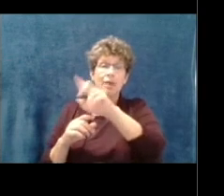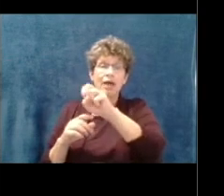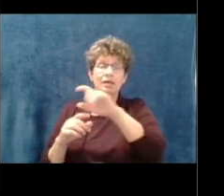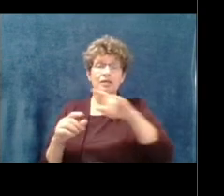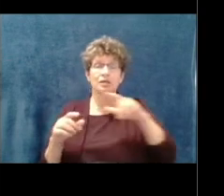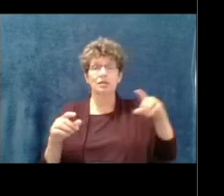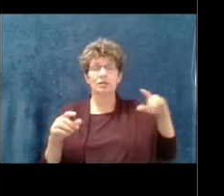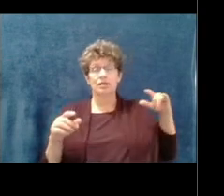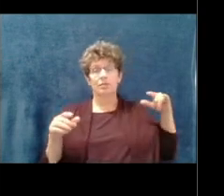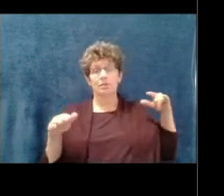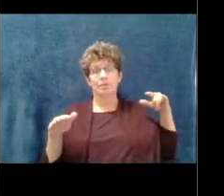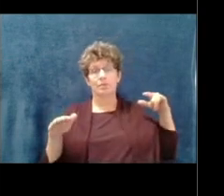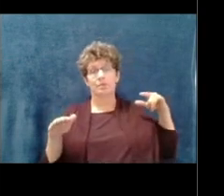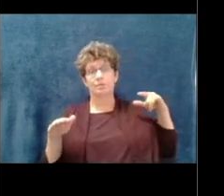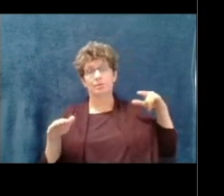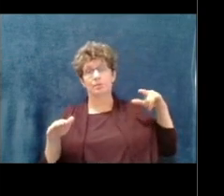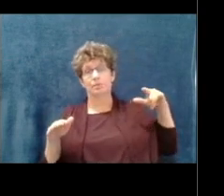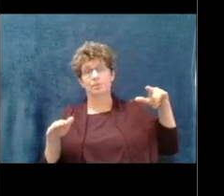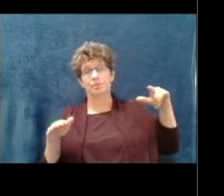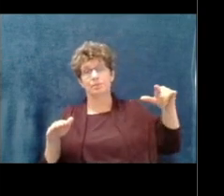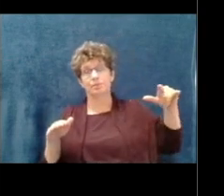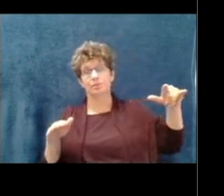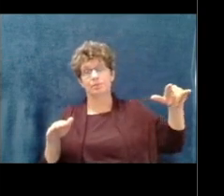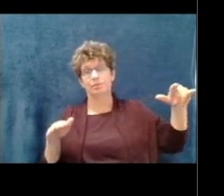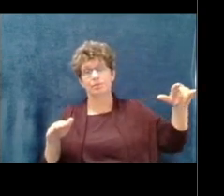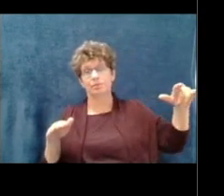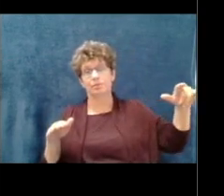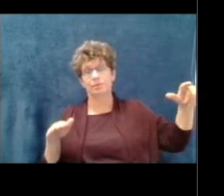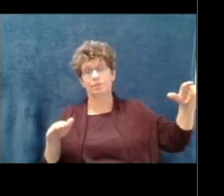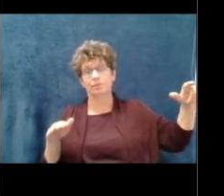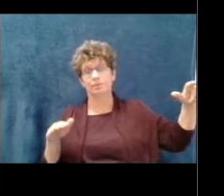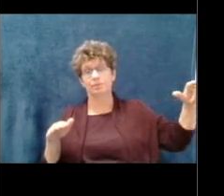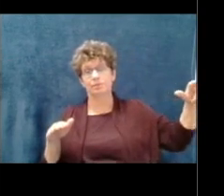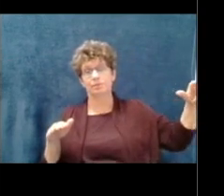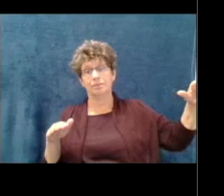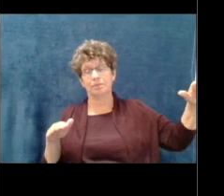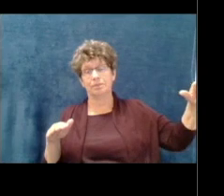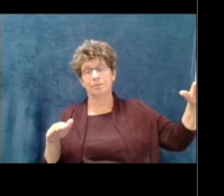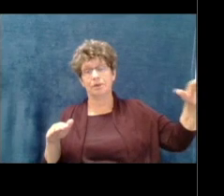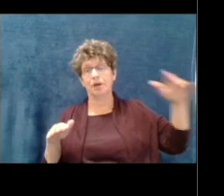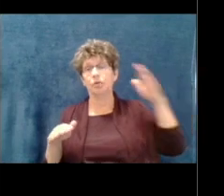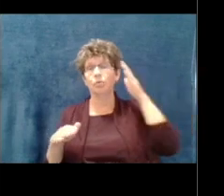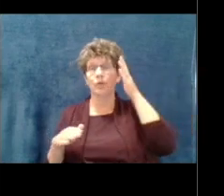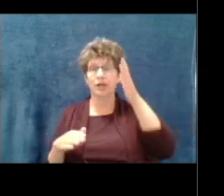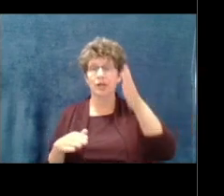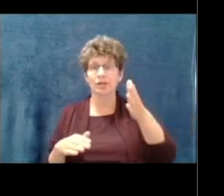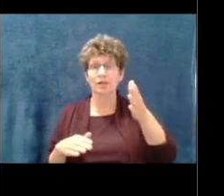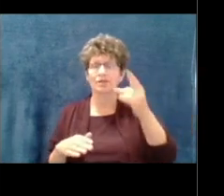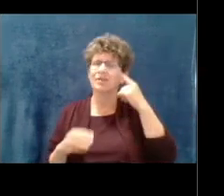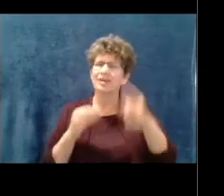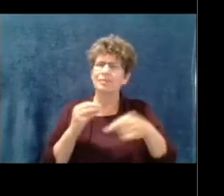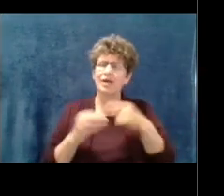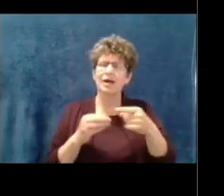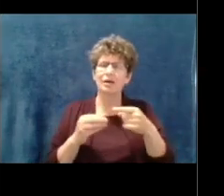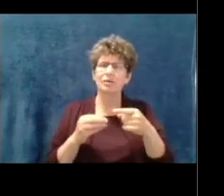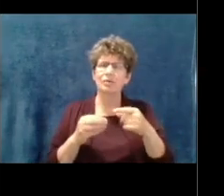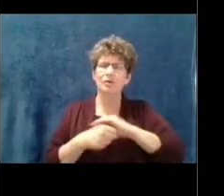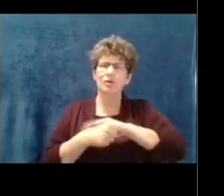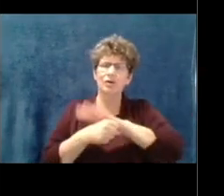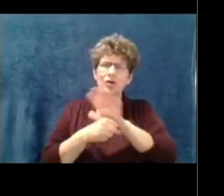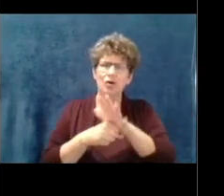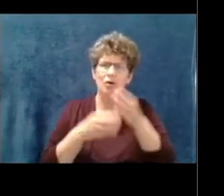you, where do you want to be in your life when the pandemic is over? What